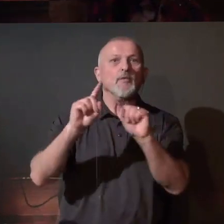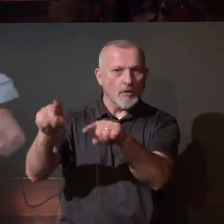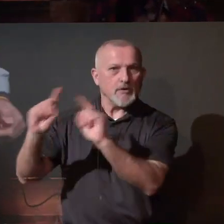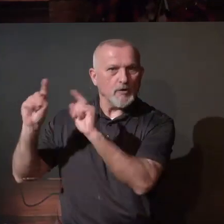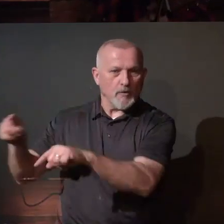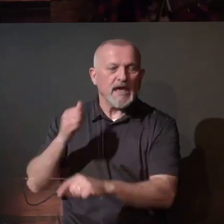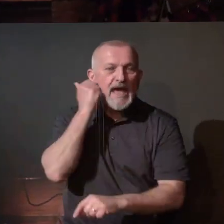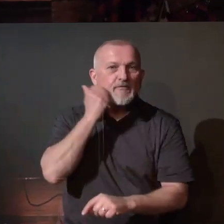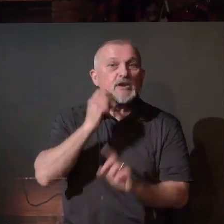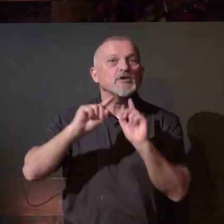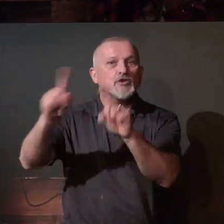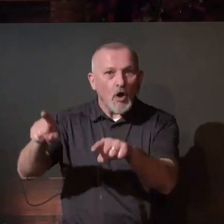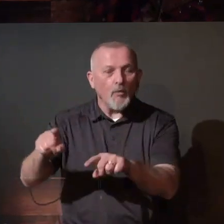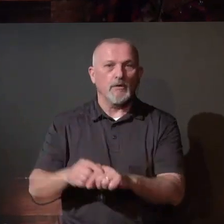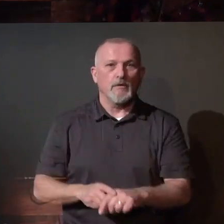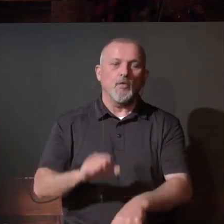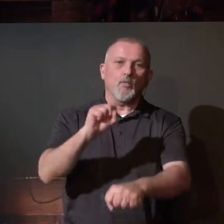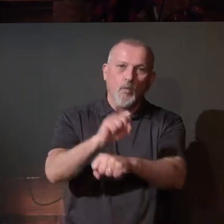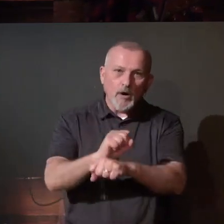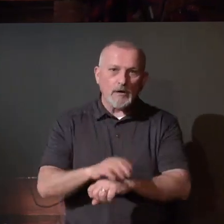going? You're going to work.